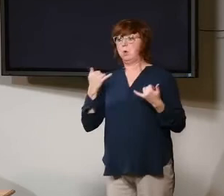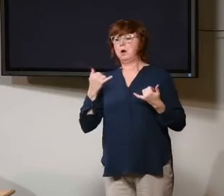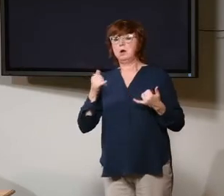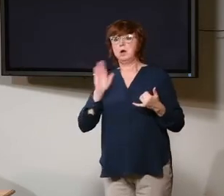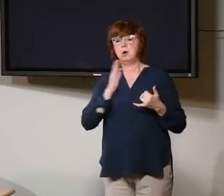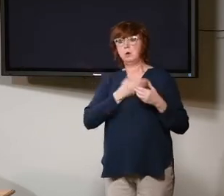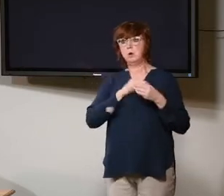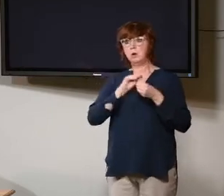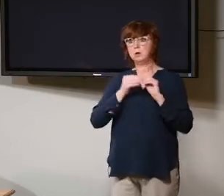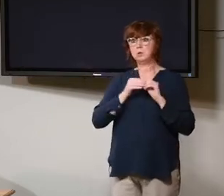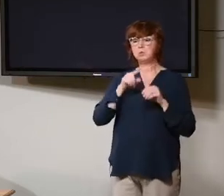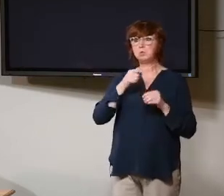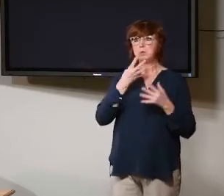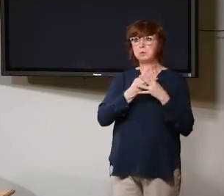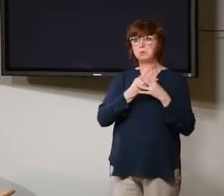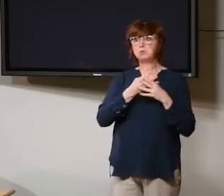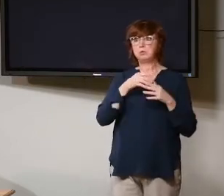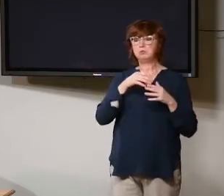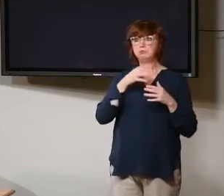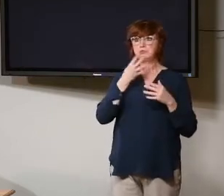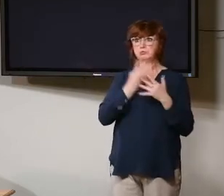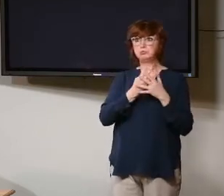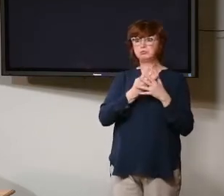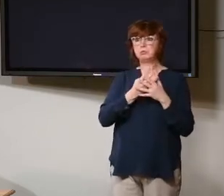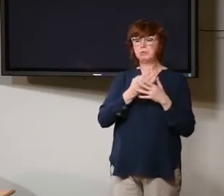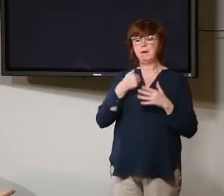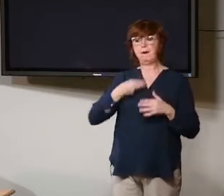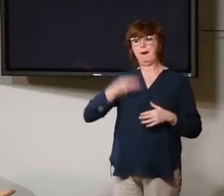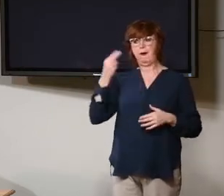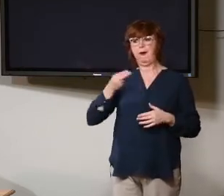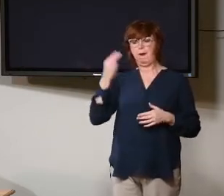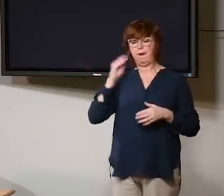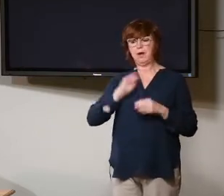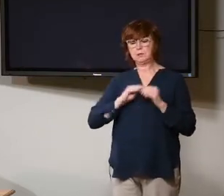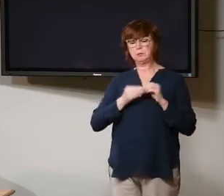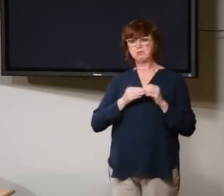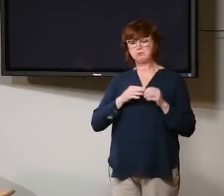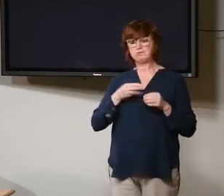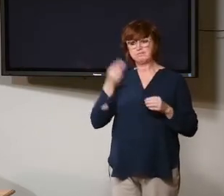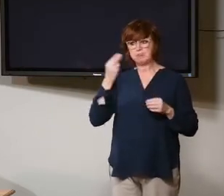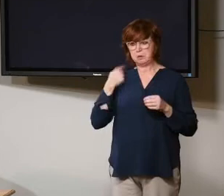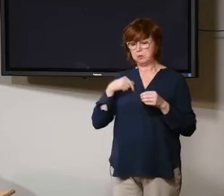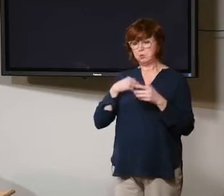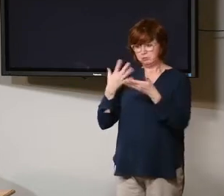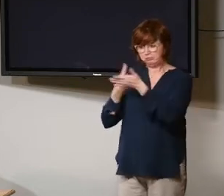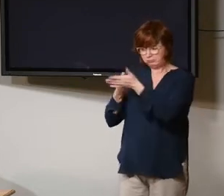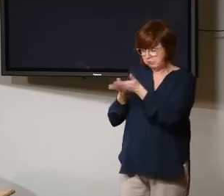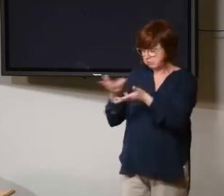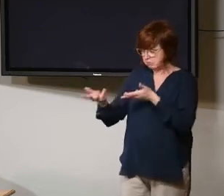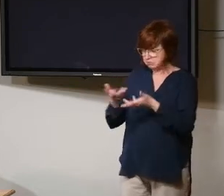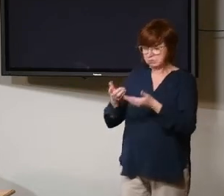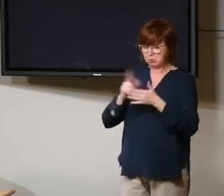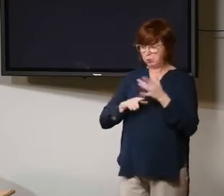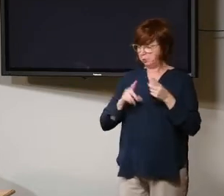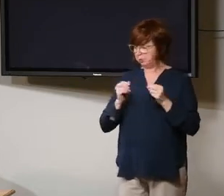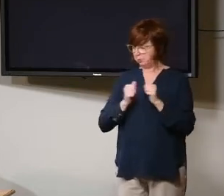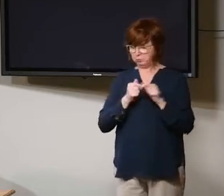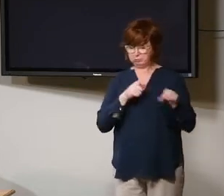province is high as a percentage of the room that we have. So there are discussions going on as to how we